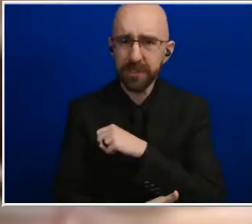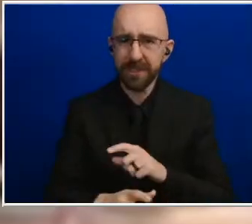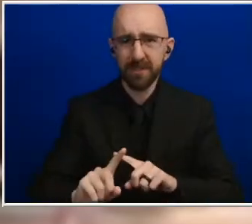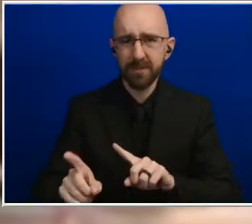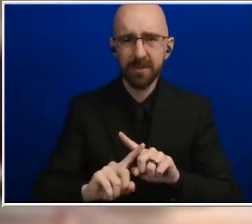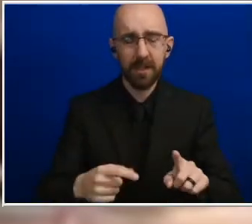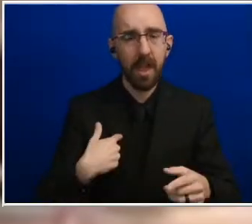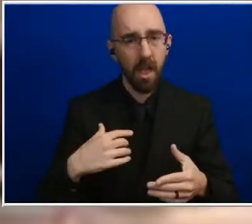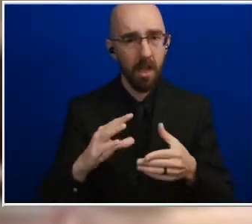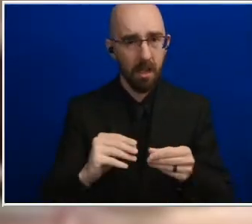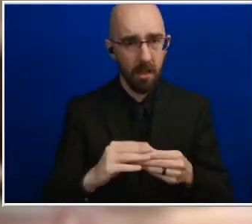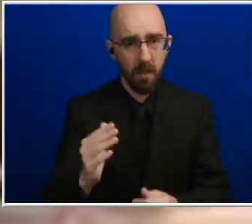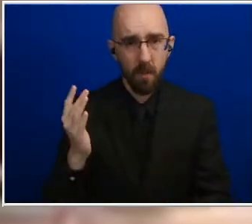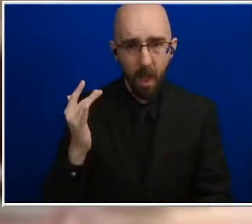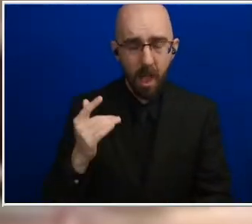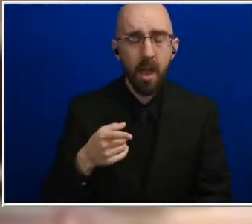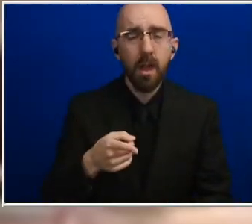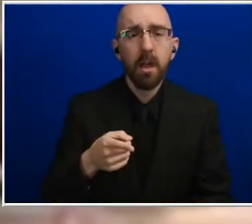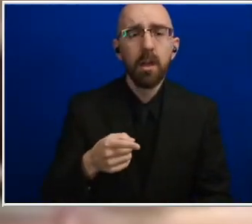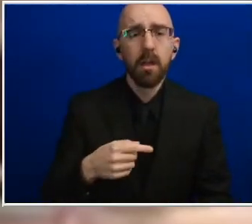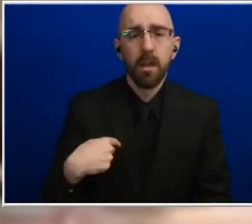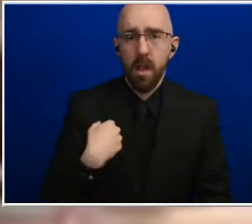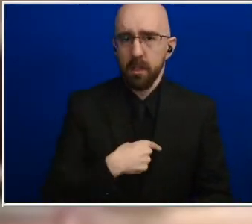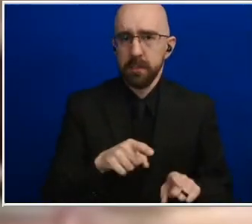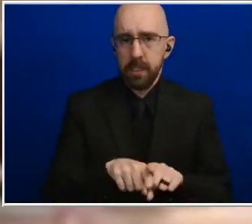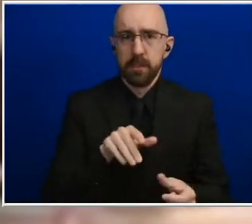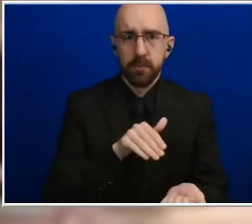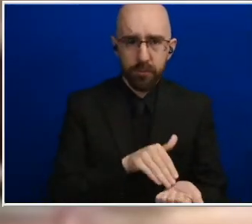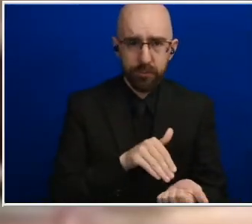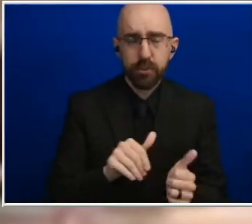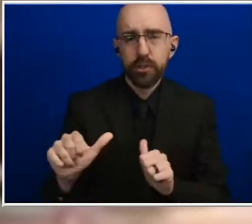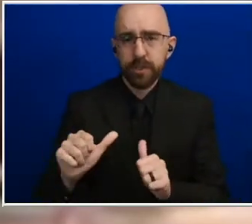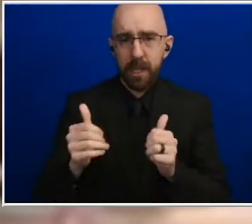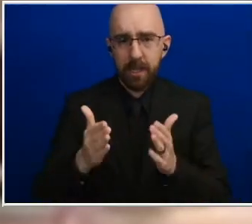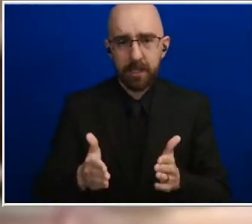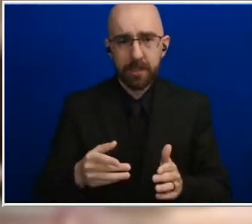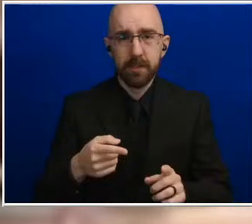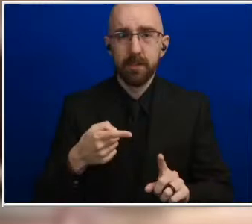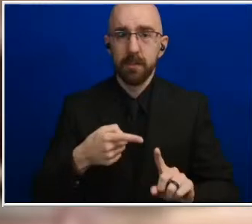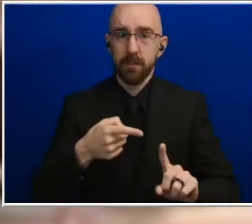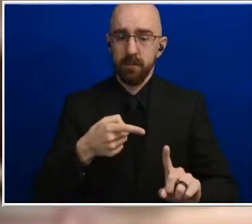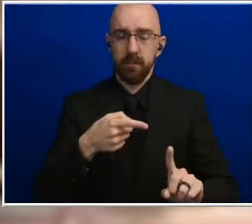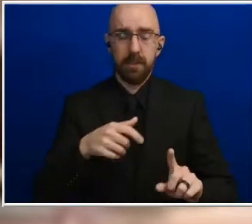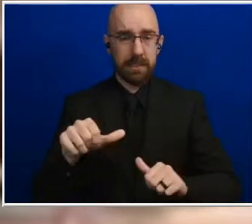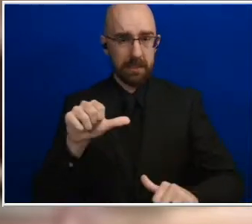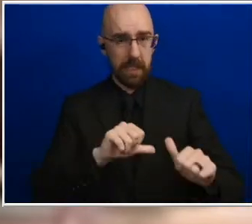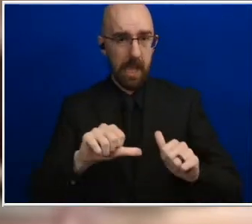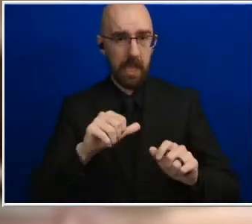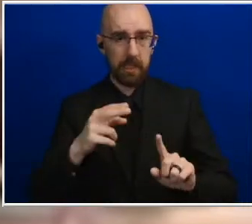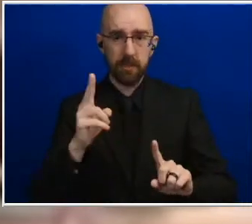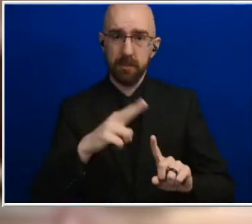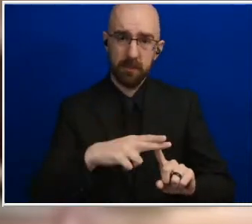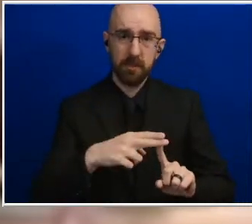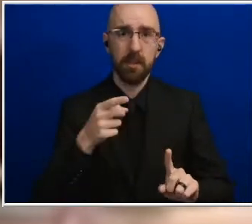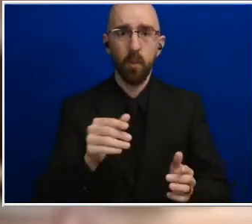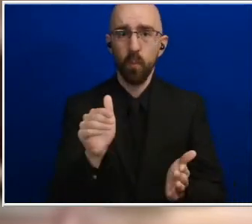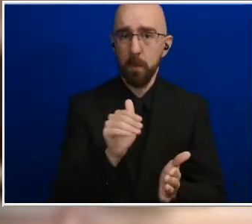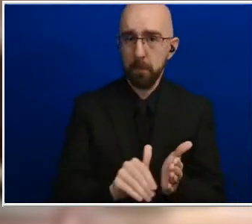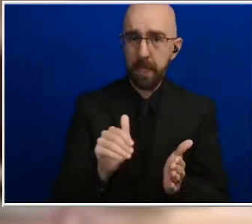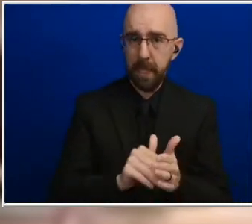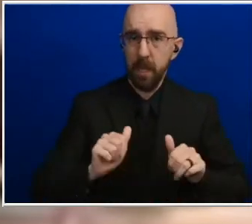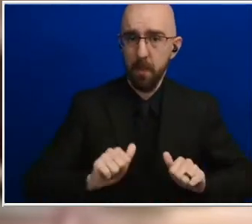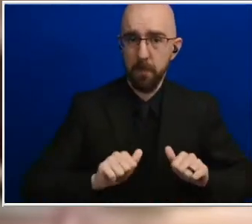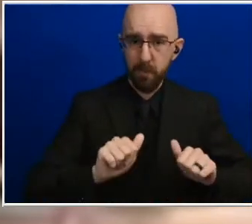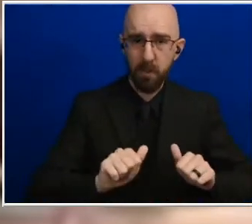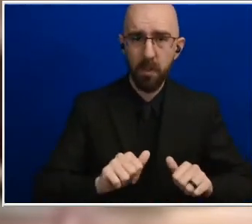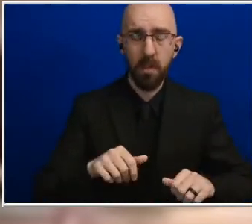way because us as physicians and scientists, the hallmark of science is repeatability, getting the same finding